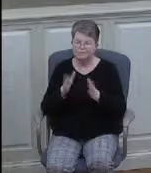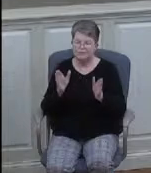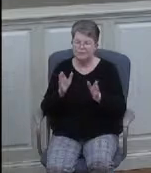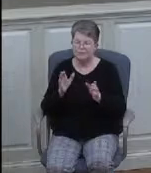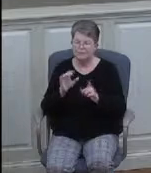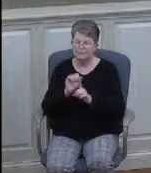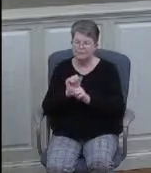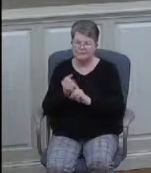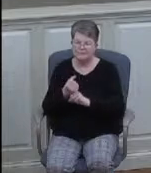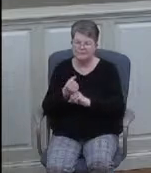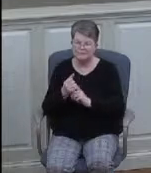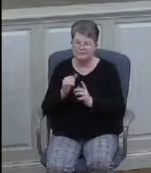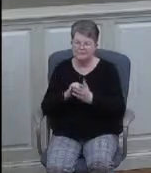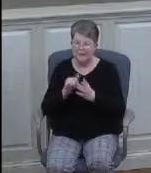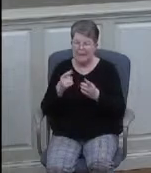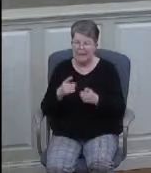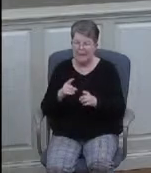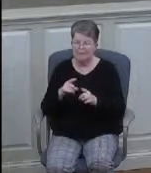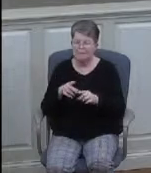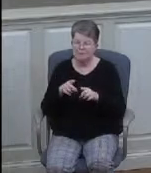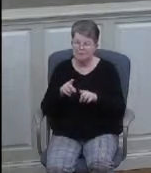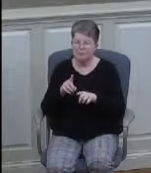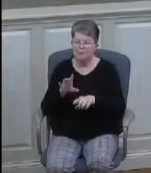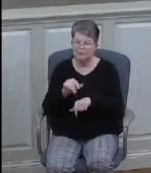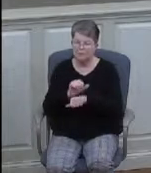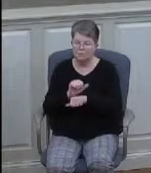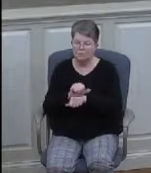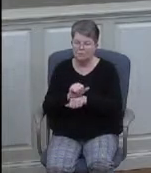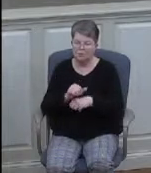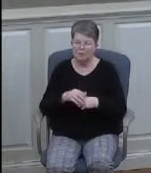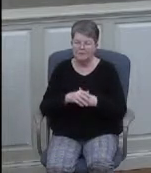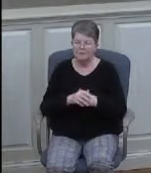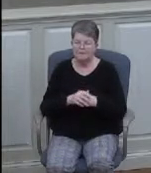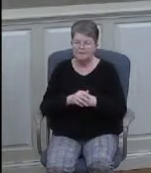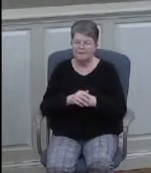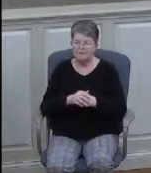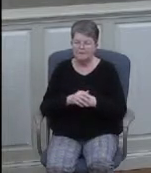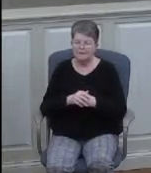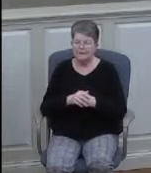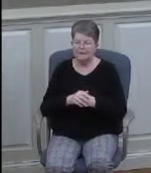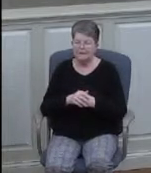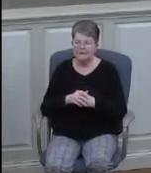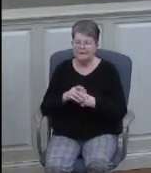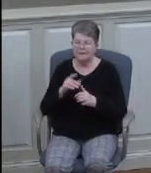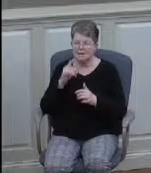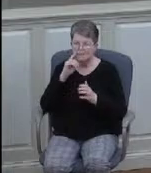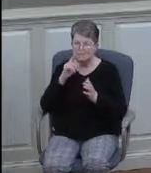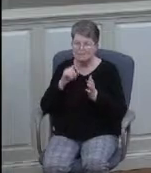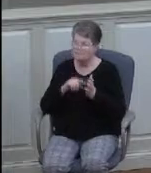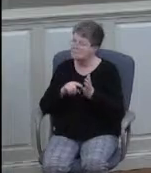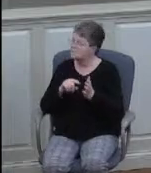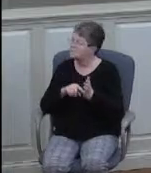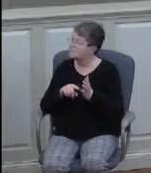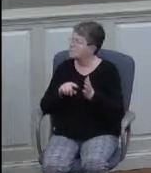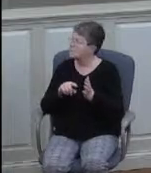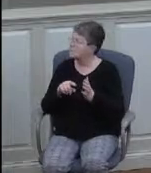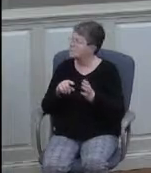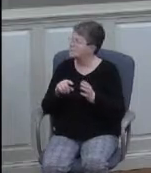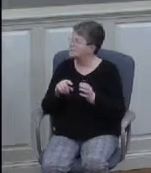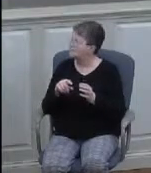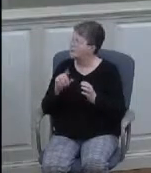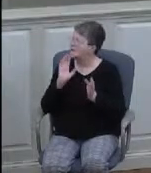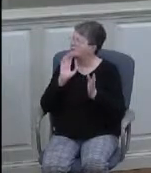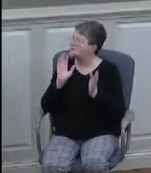that happened within the scope of the job. You know, and our expected versus actual losses continue